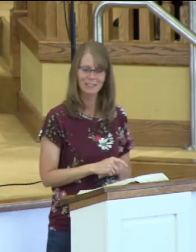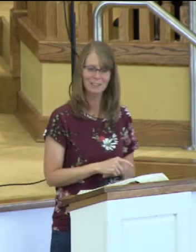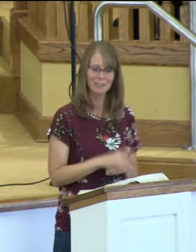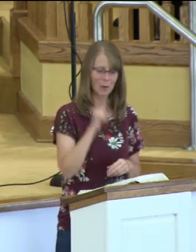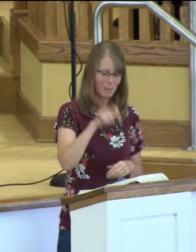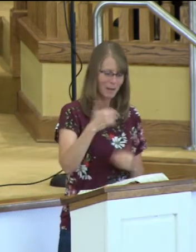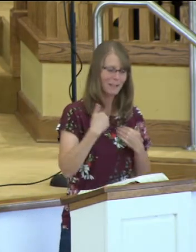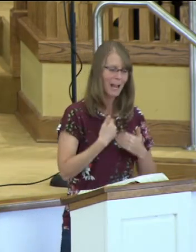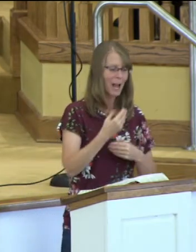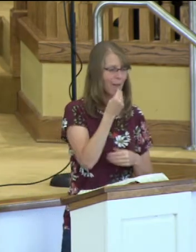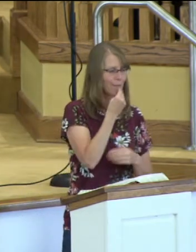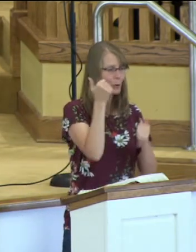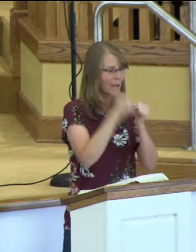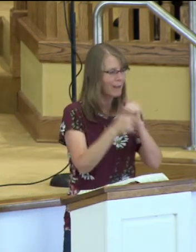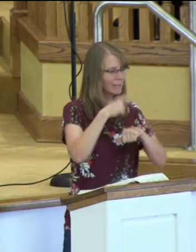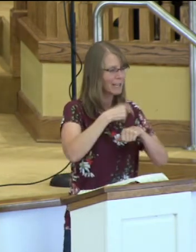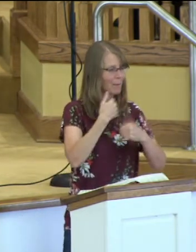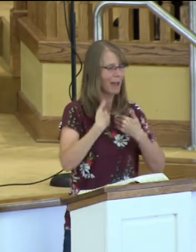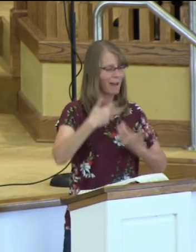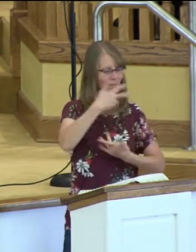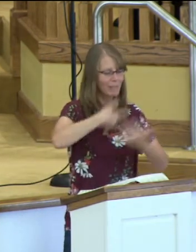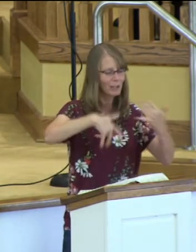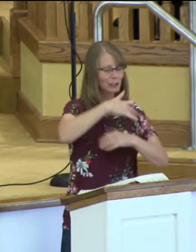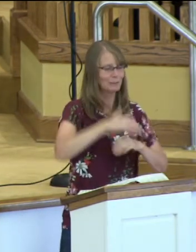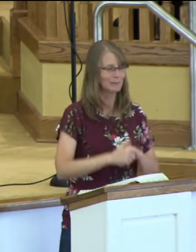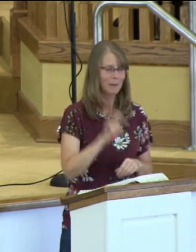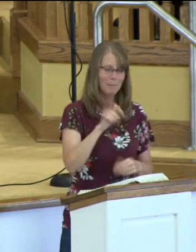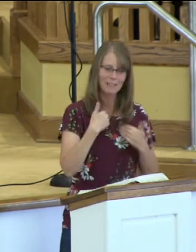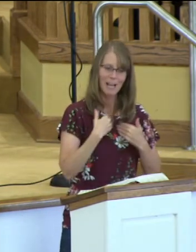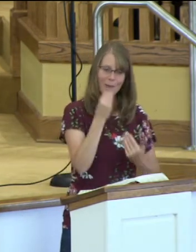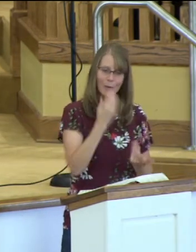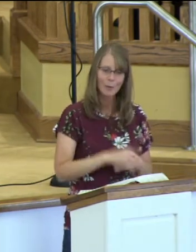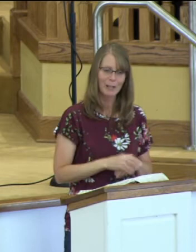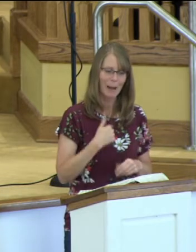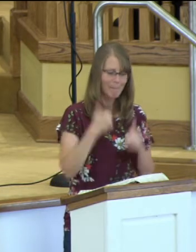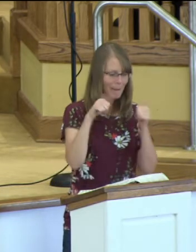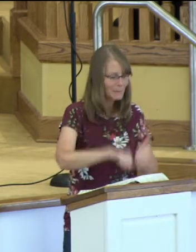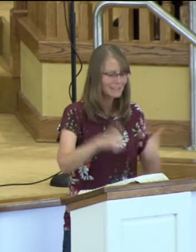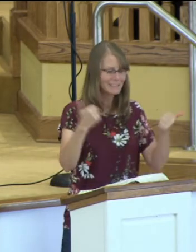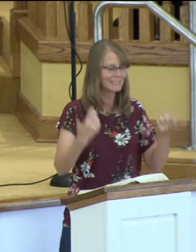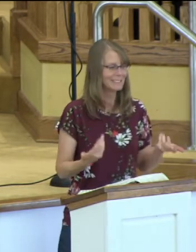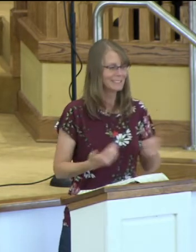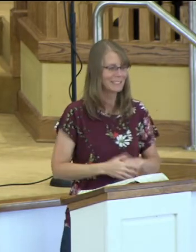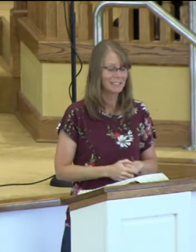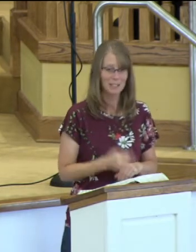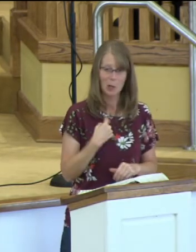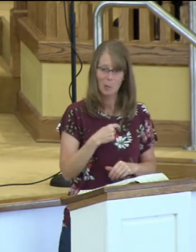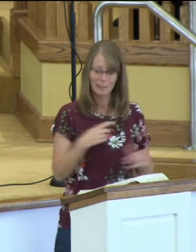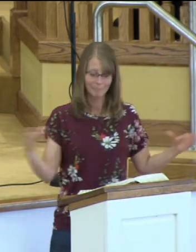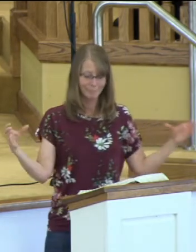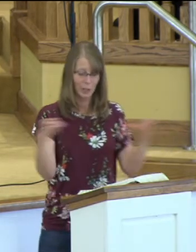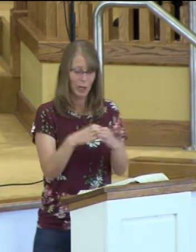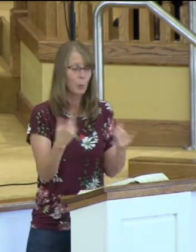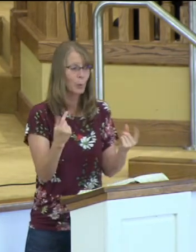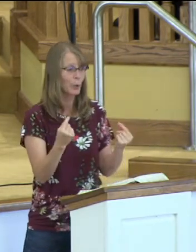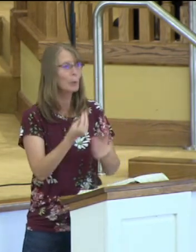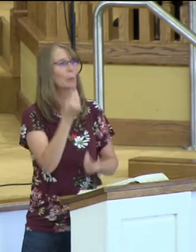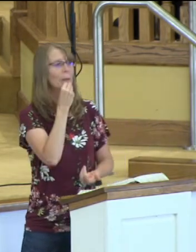Say, is there any other way? I'm a Baptist. I don't know any other way. No, I don't think so. When you get together, what do? You eat.